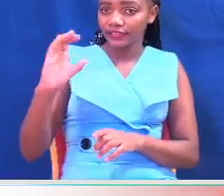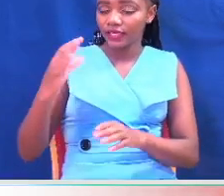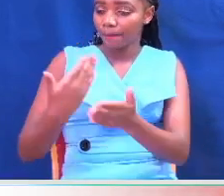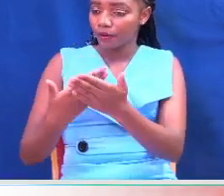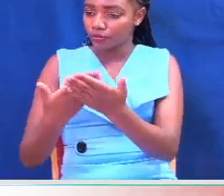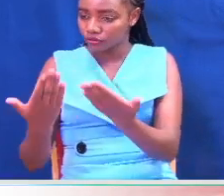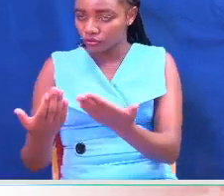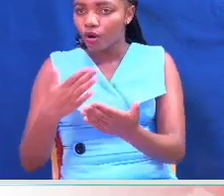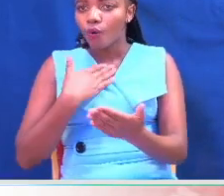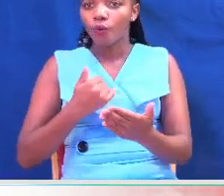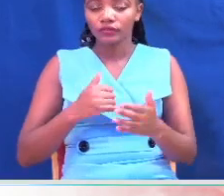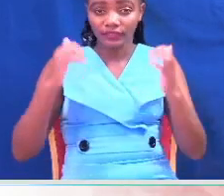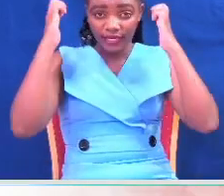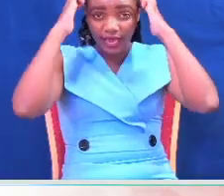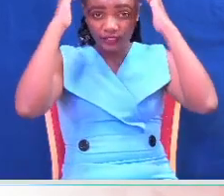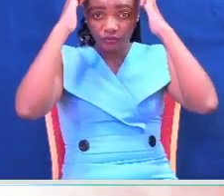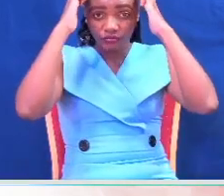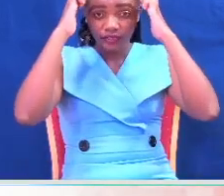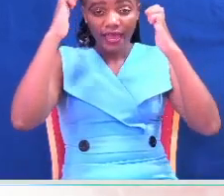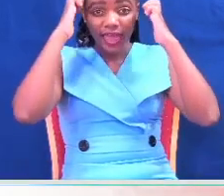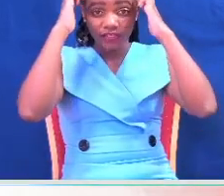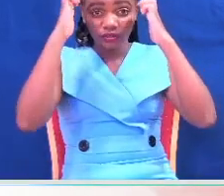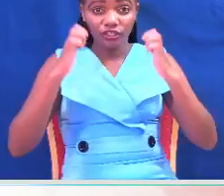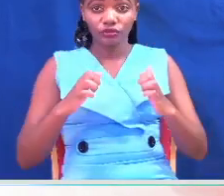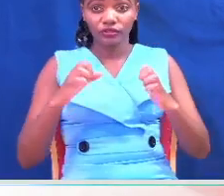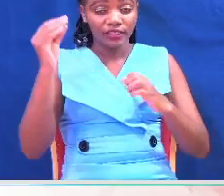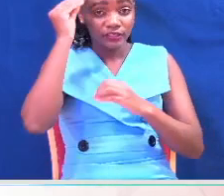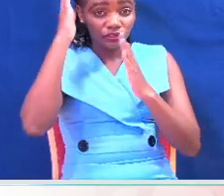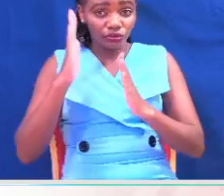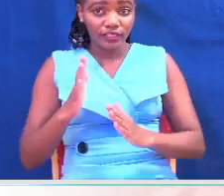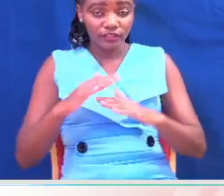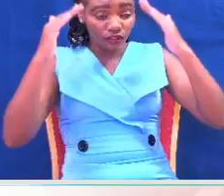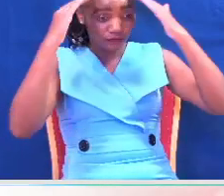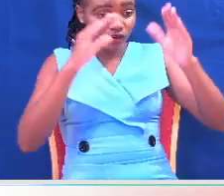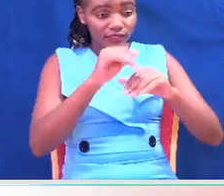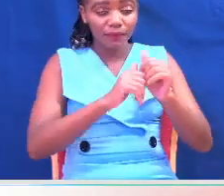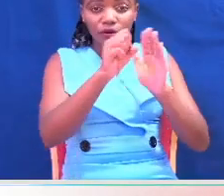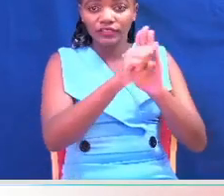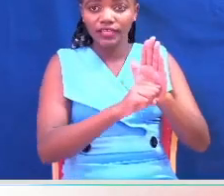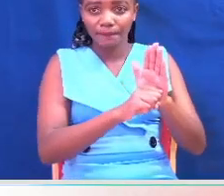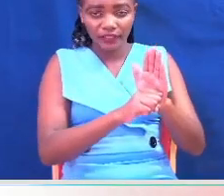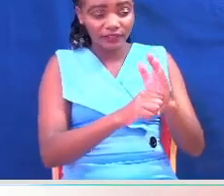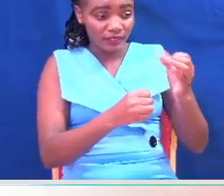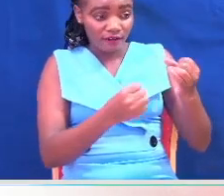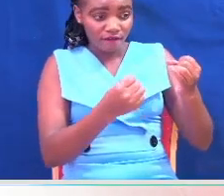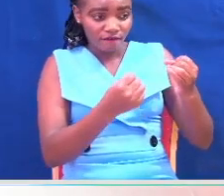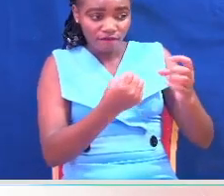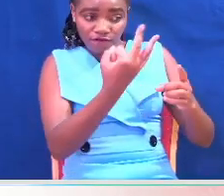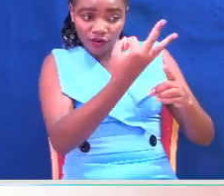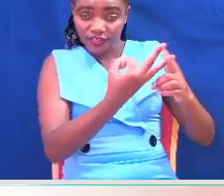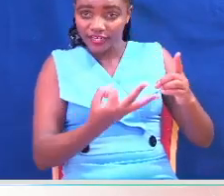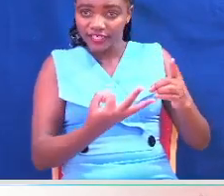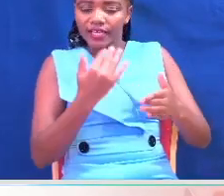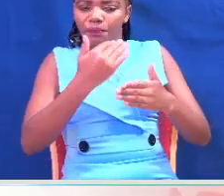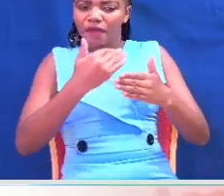proposal wants education students to first major in the subjects of their teaching areas for 3 years at university